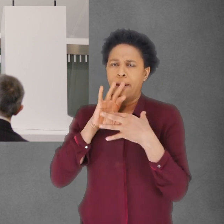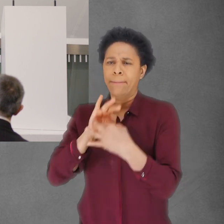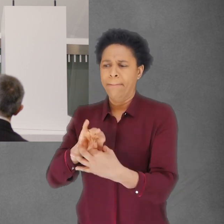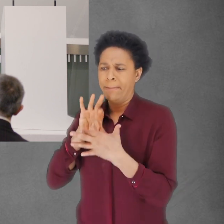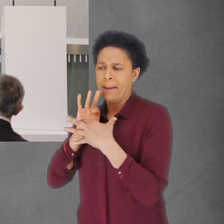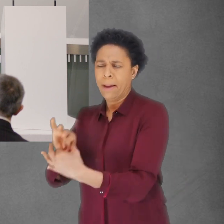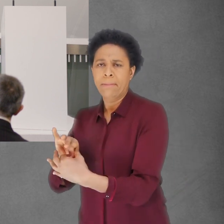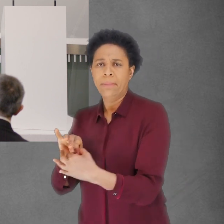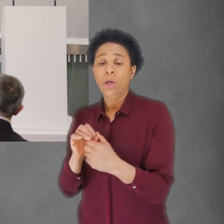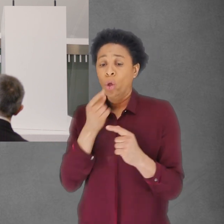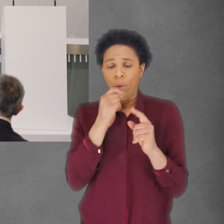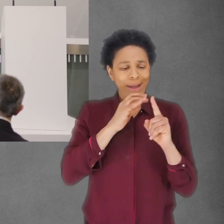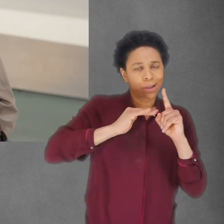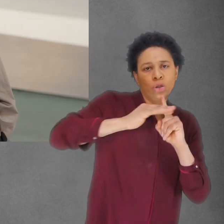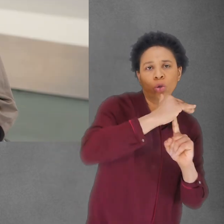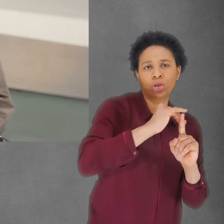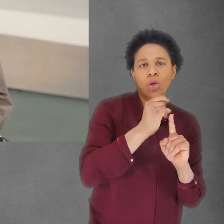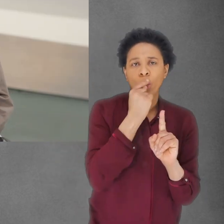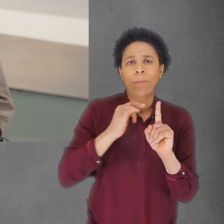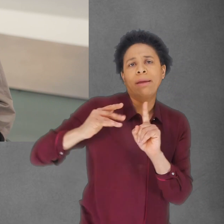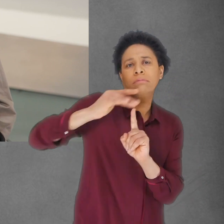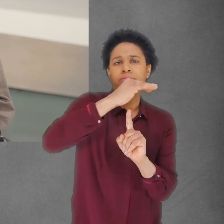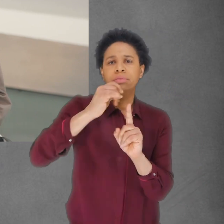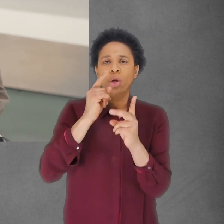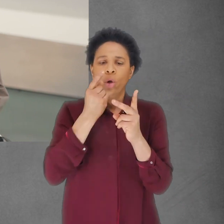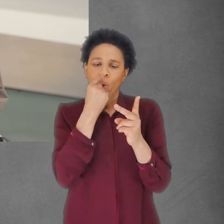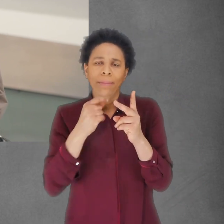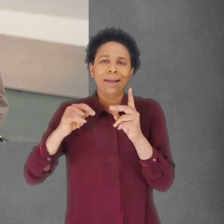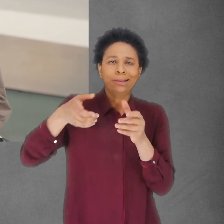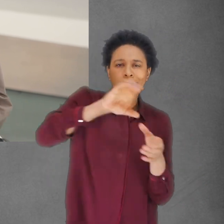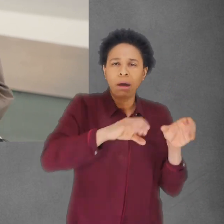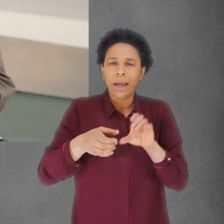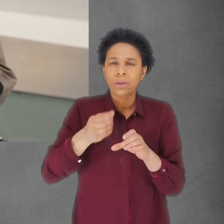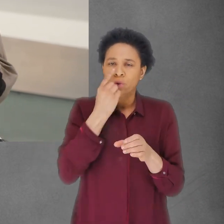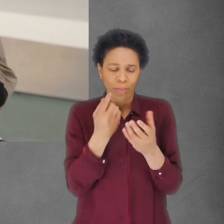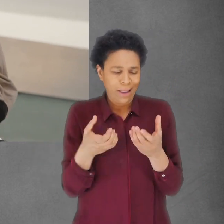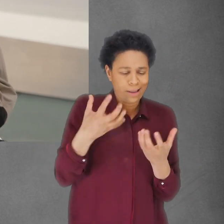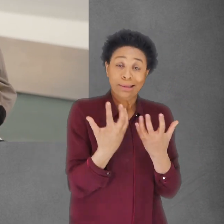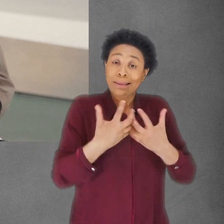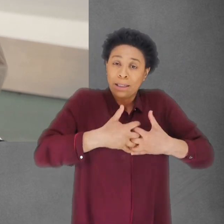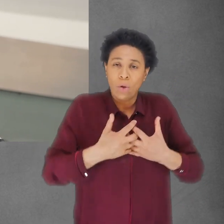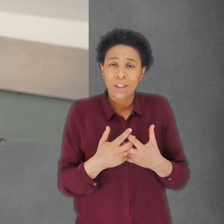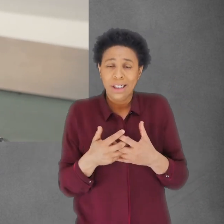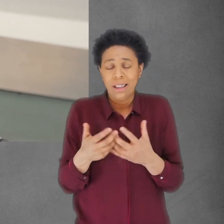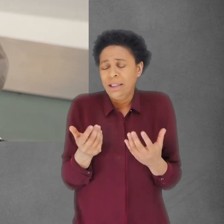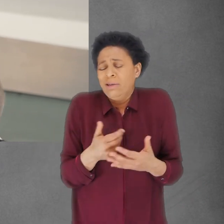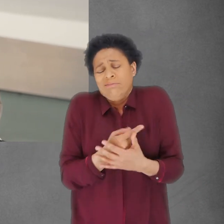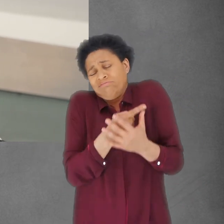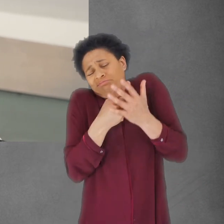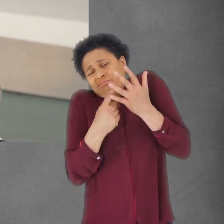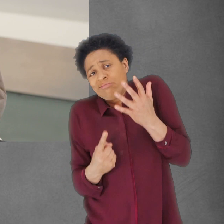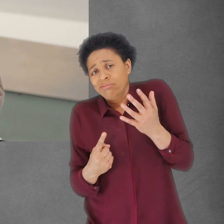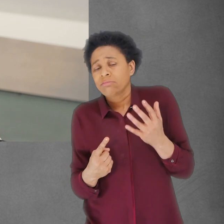living through now. This social, environment, scientific, technological, all of